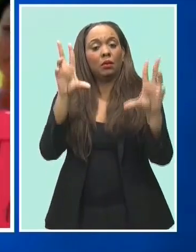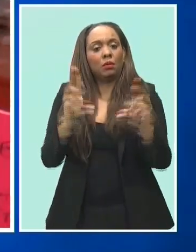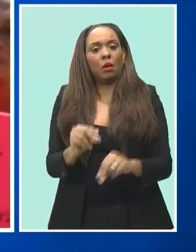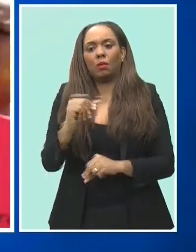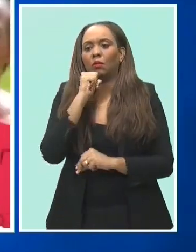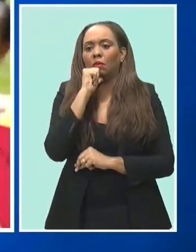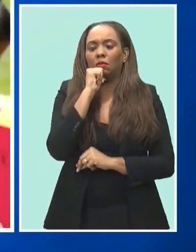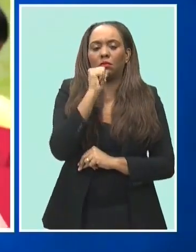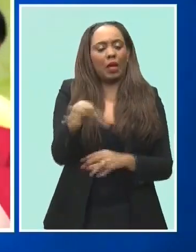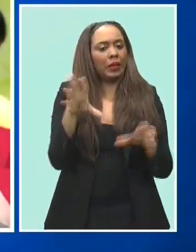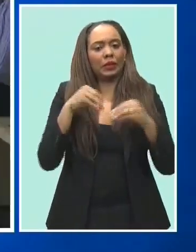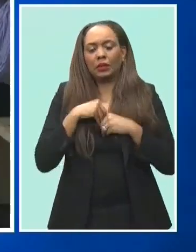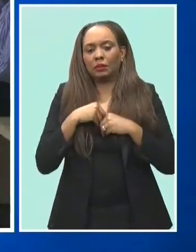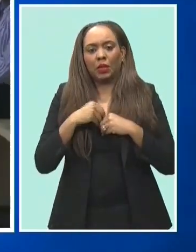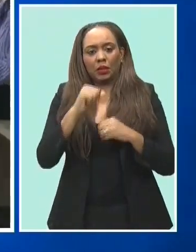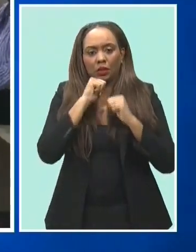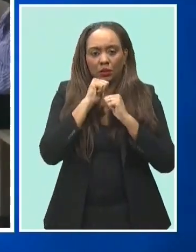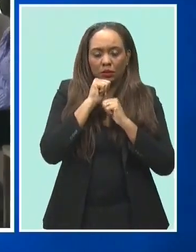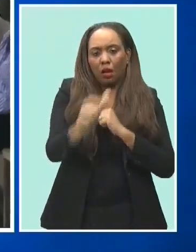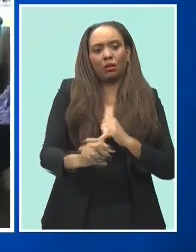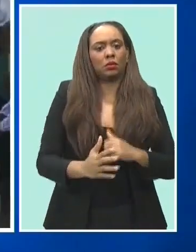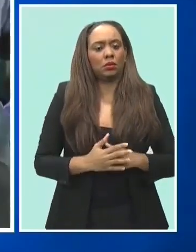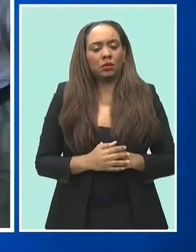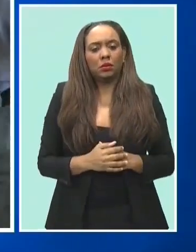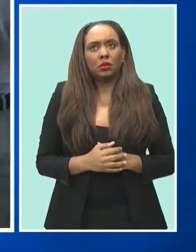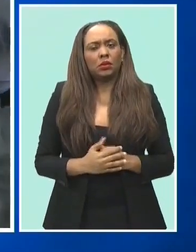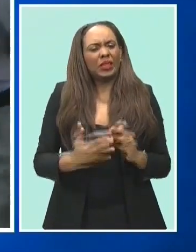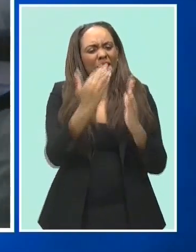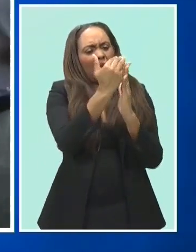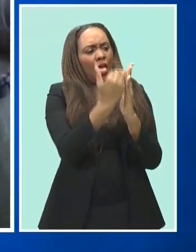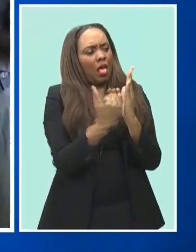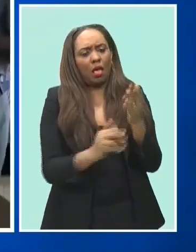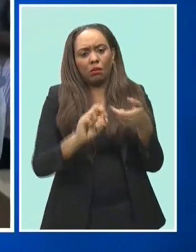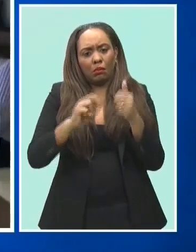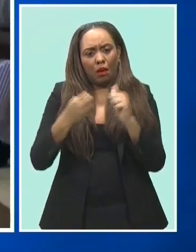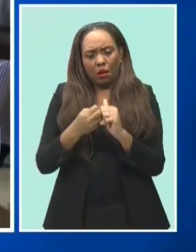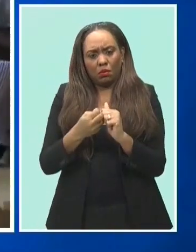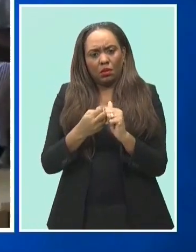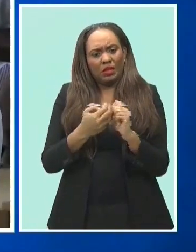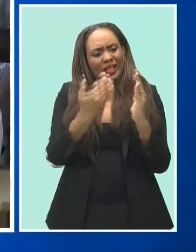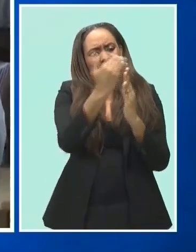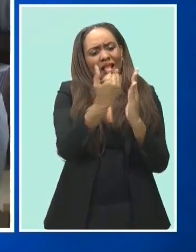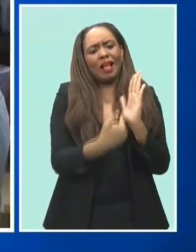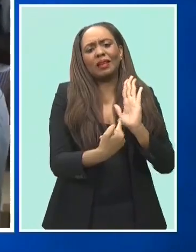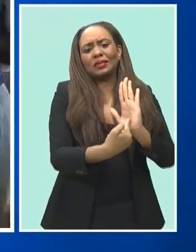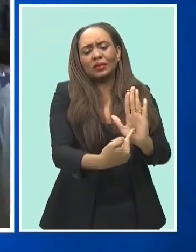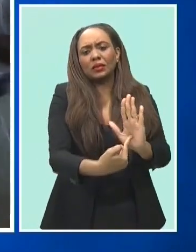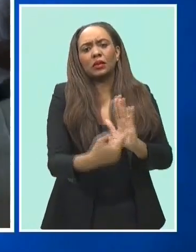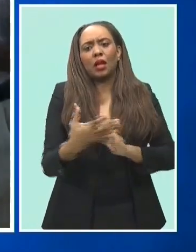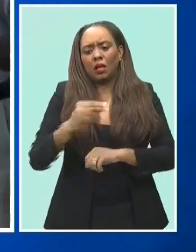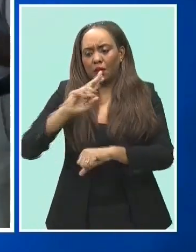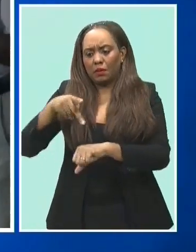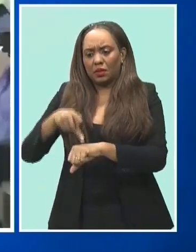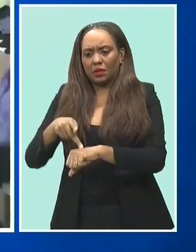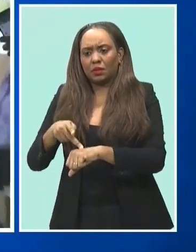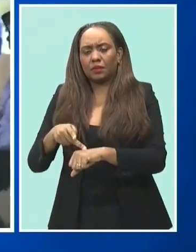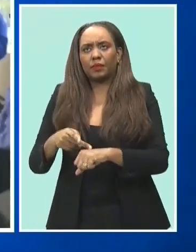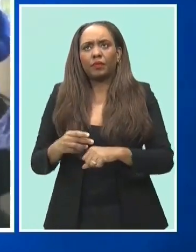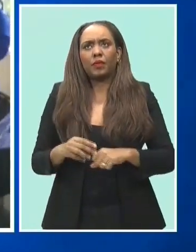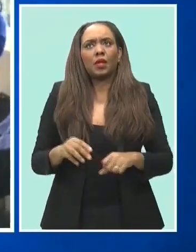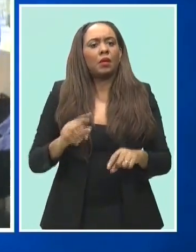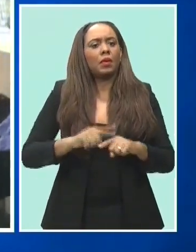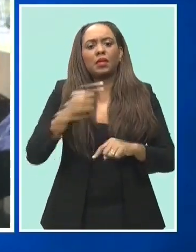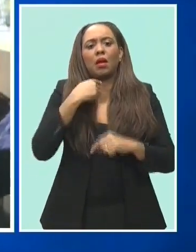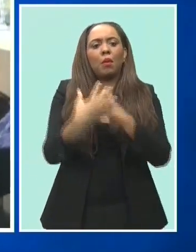we are not going to tolerate it anymore. While there seems to be a list of concerns as it relates to teachers and the principal, teachers allege that poor